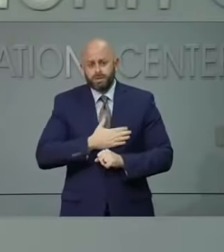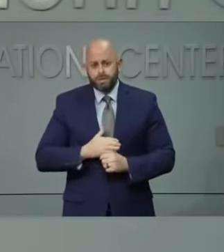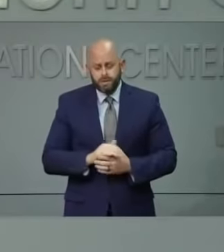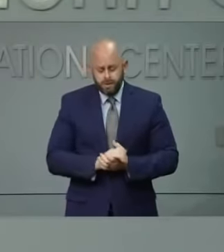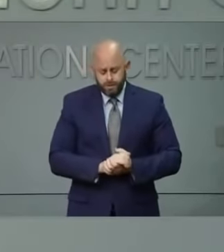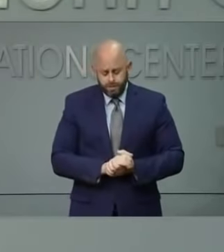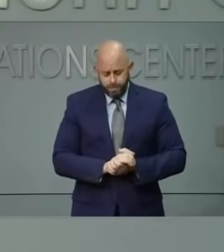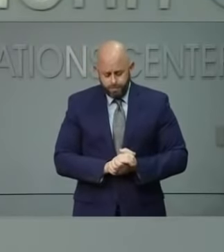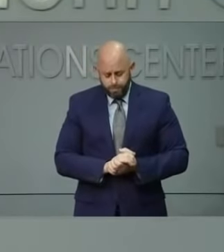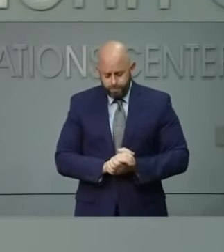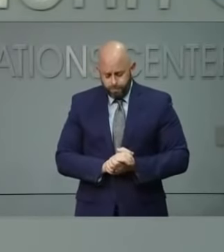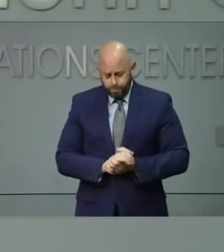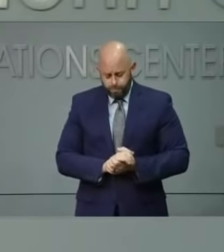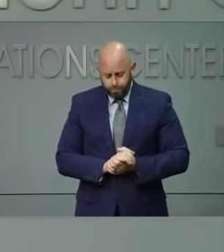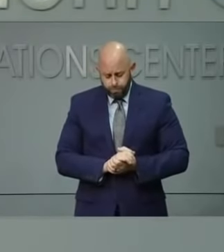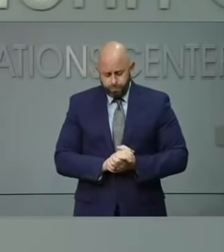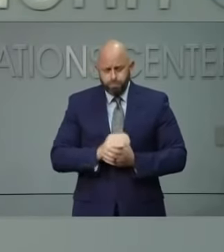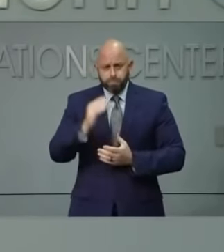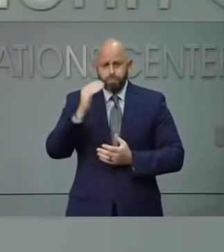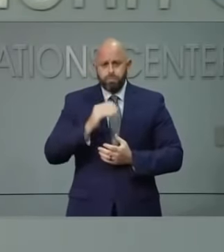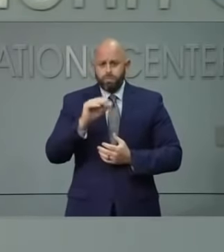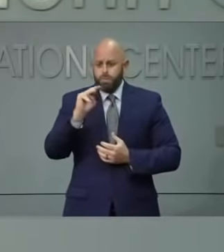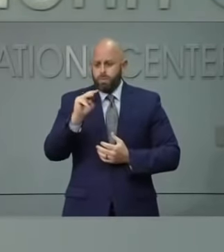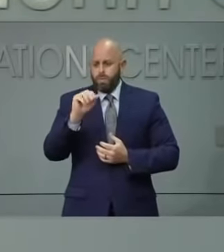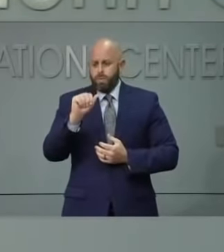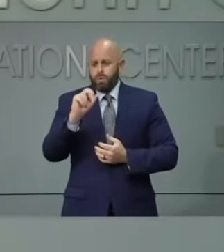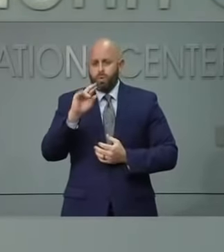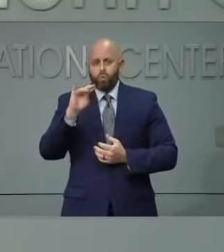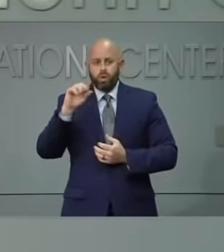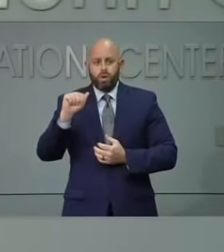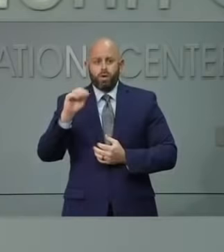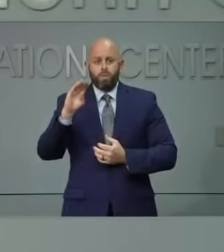Our next question is from Maureen O'Boyle with WBTV.